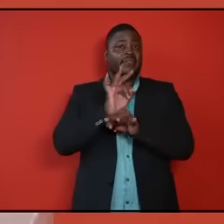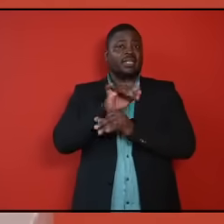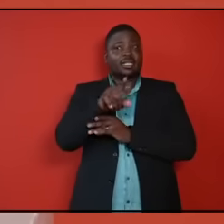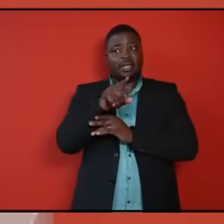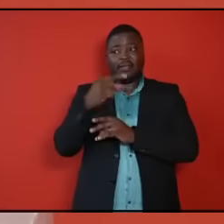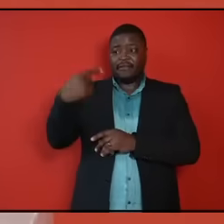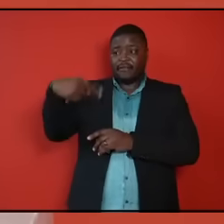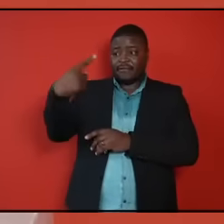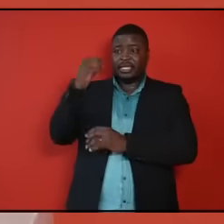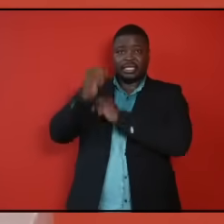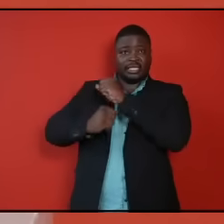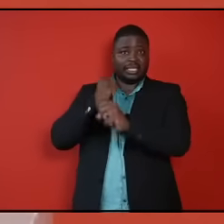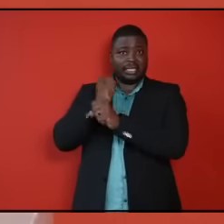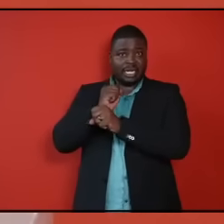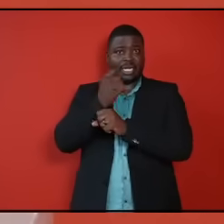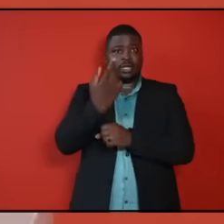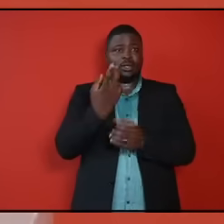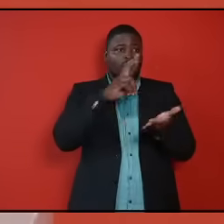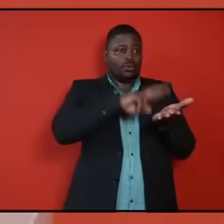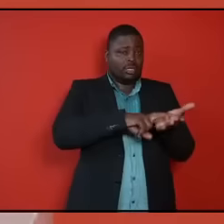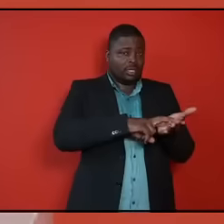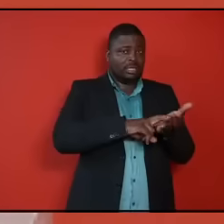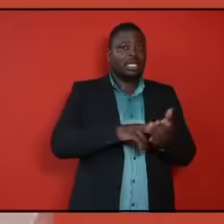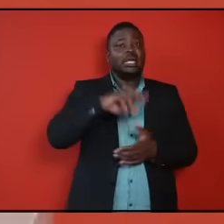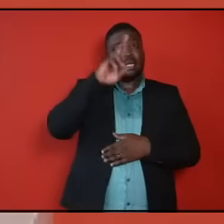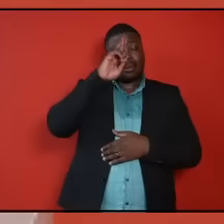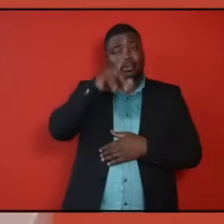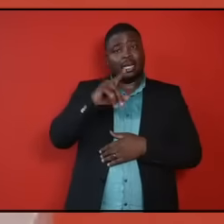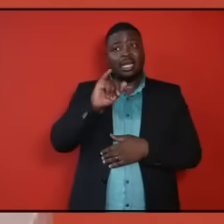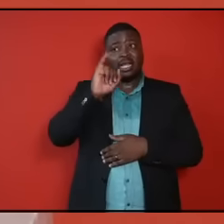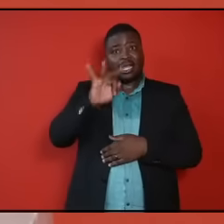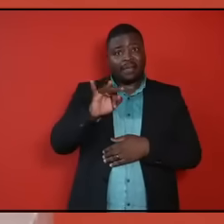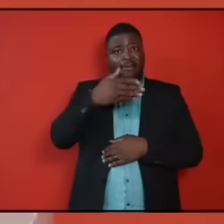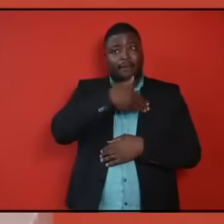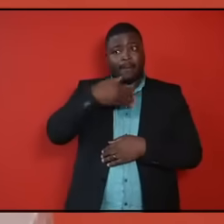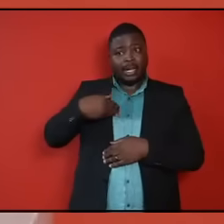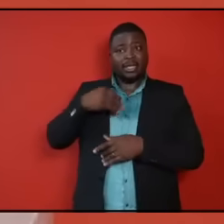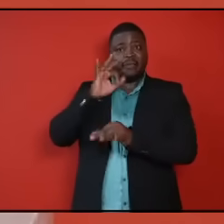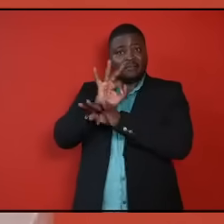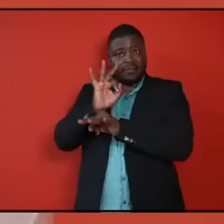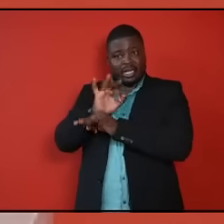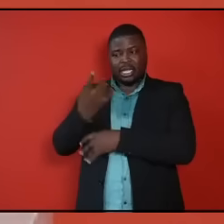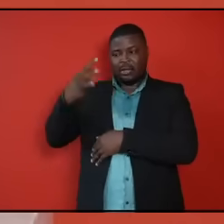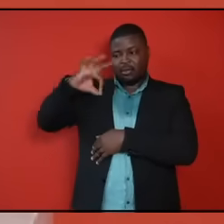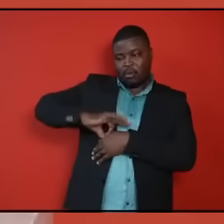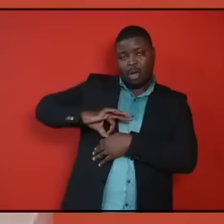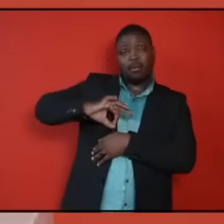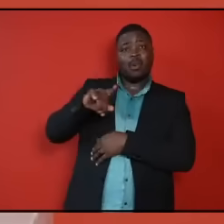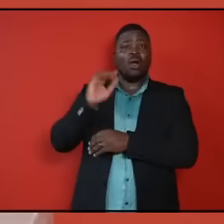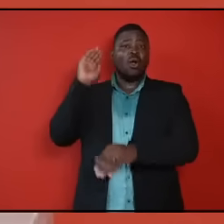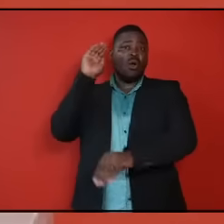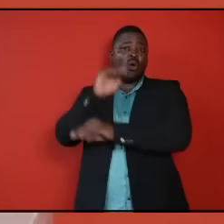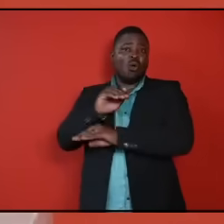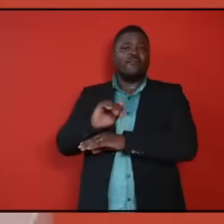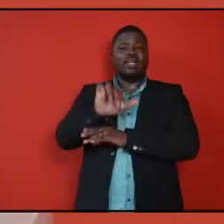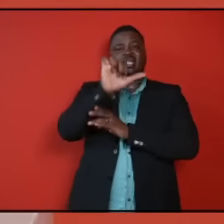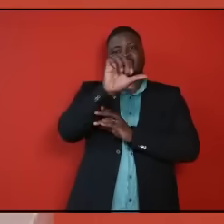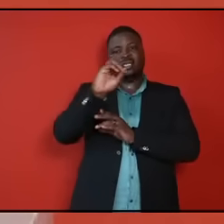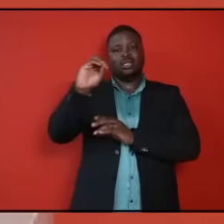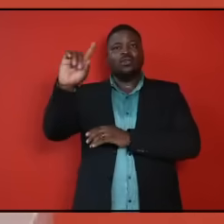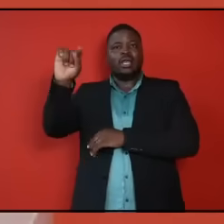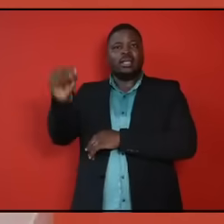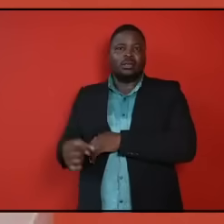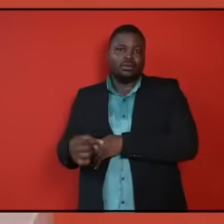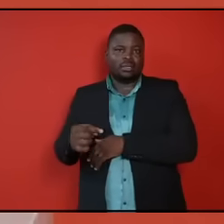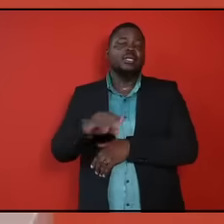second year, if your parent earns more than 600,000 per month, you don't have to pay registration